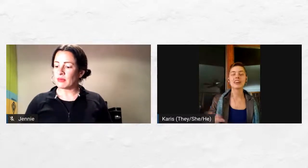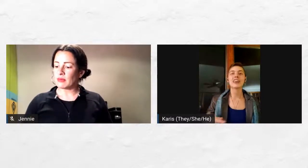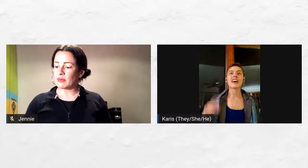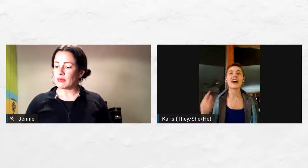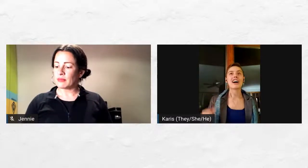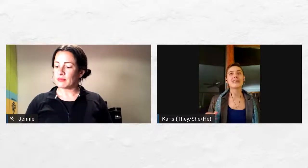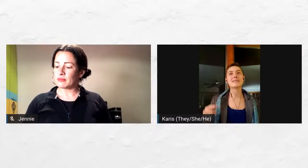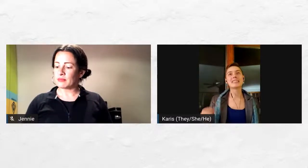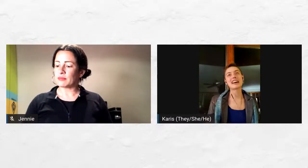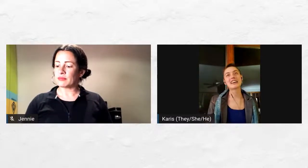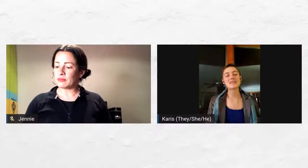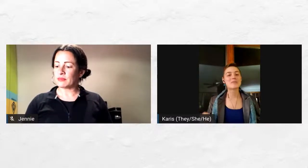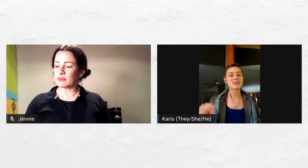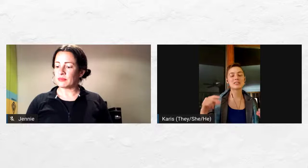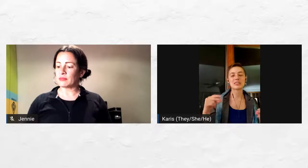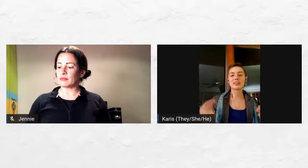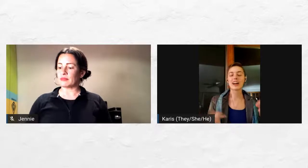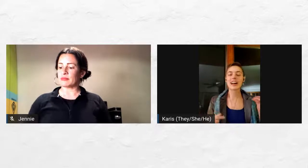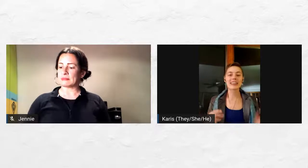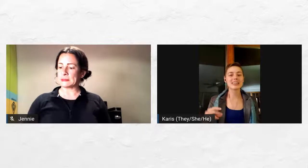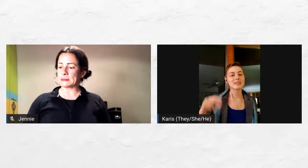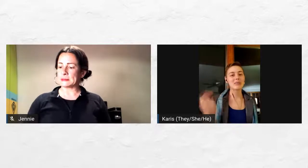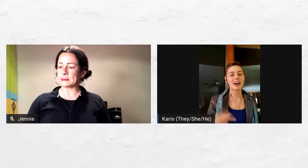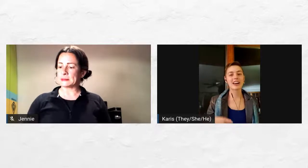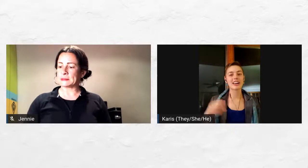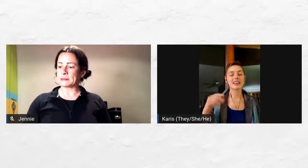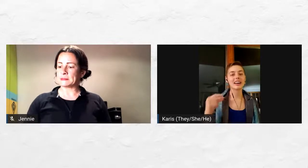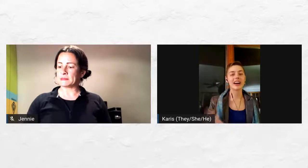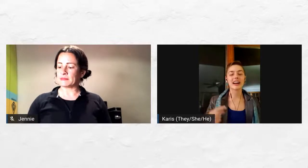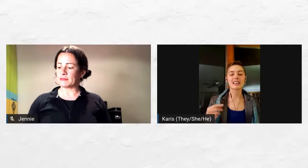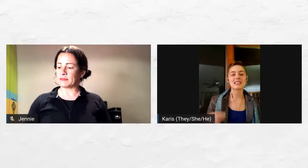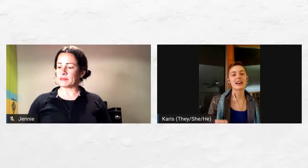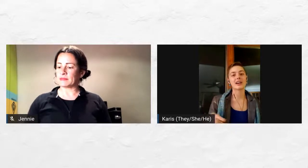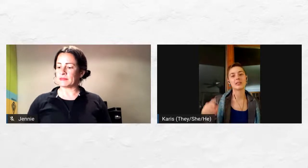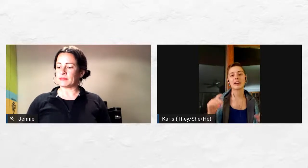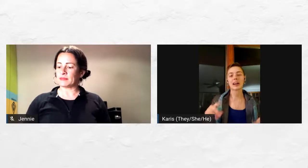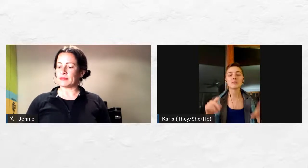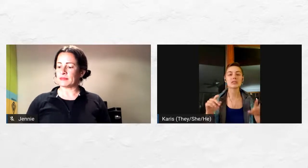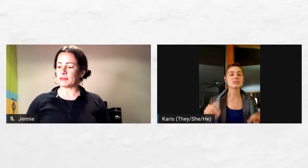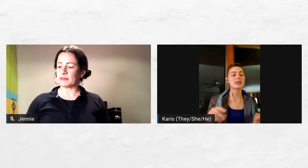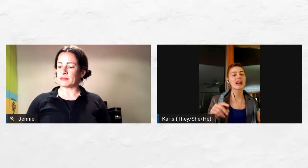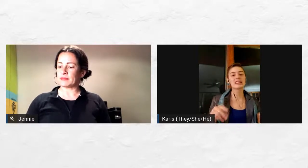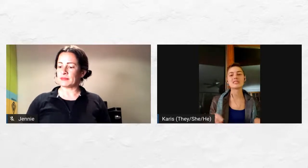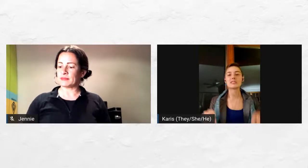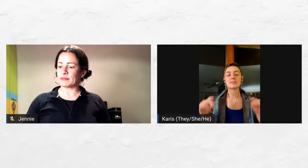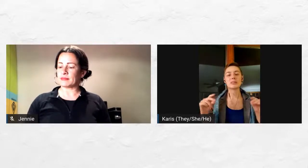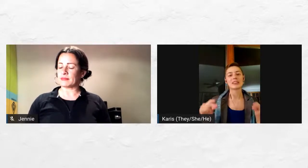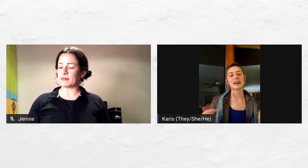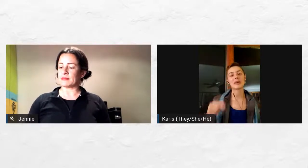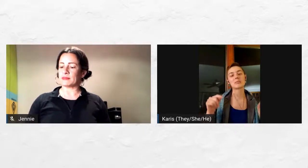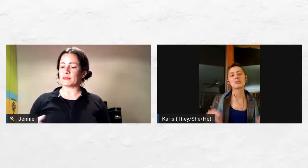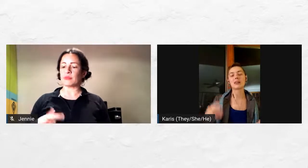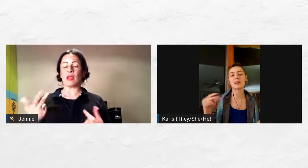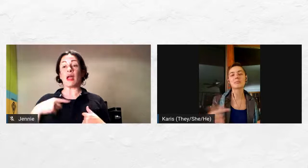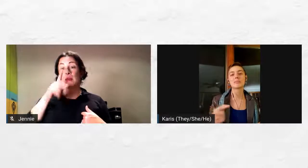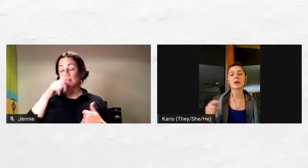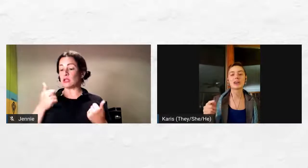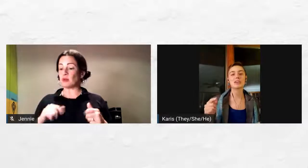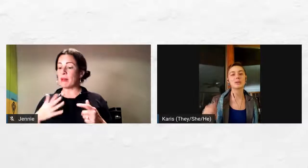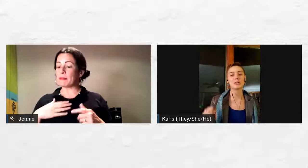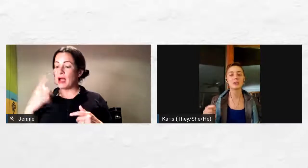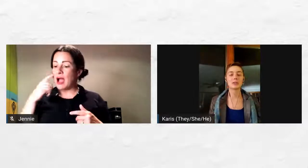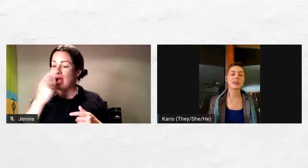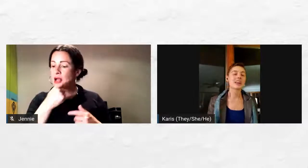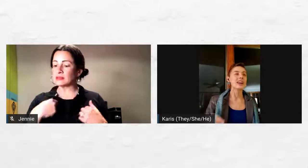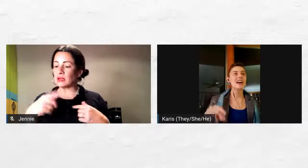time. I'm not about to cry my eyes out. I'm just trying to become